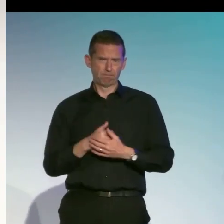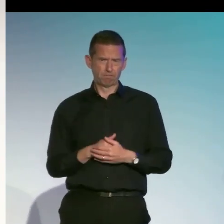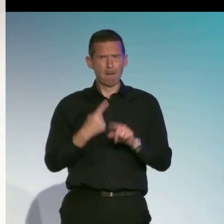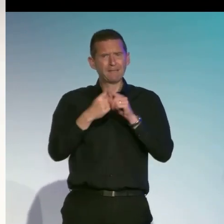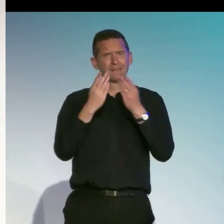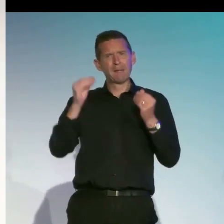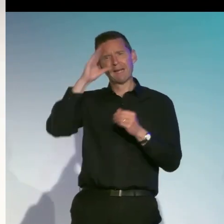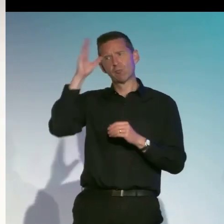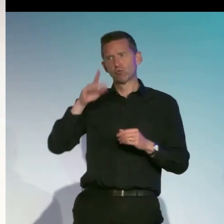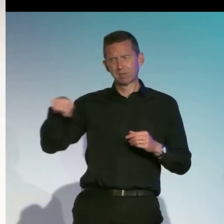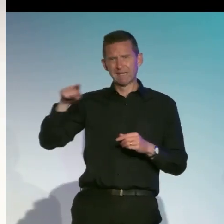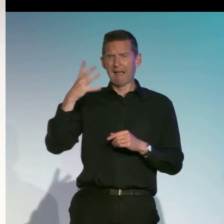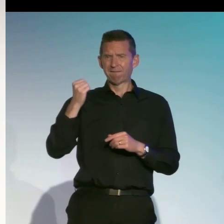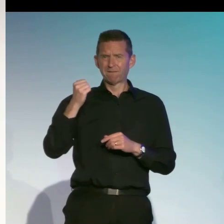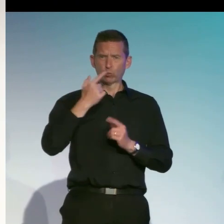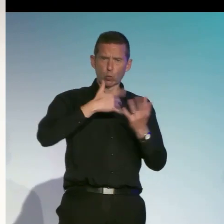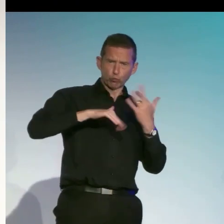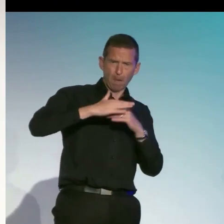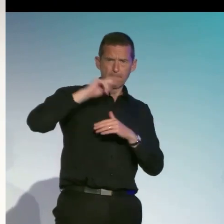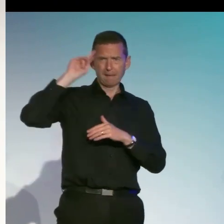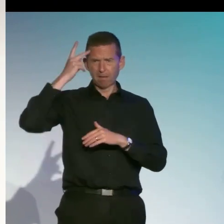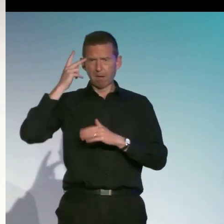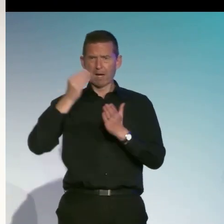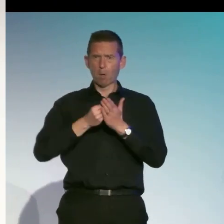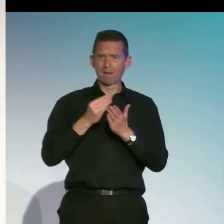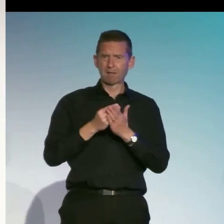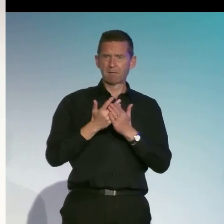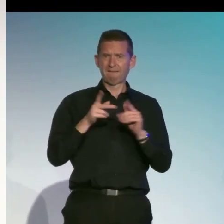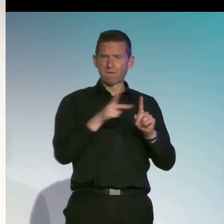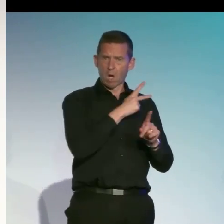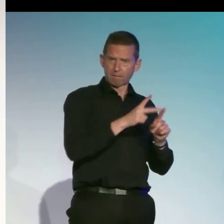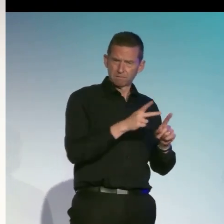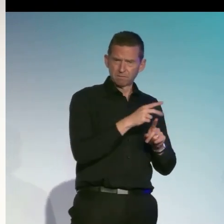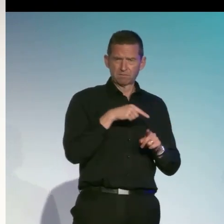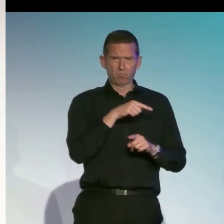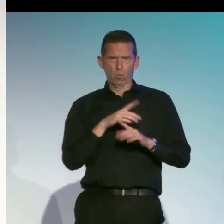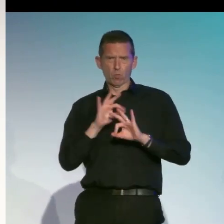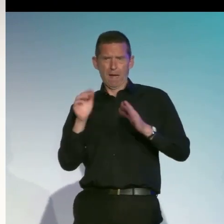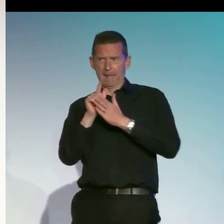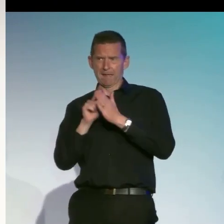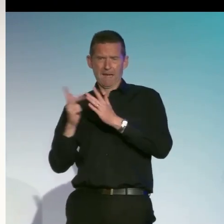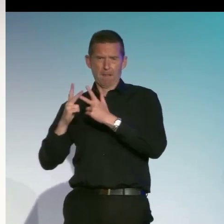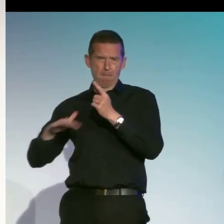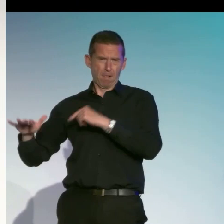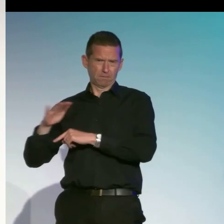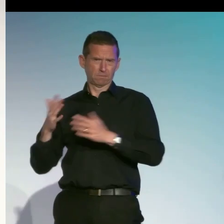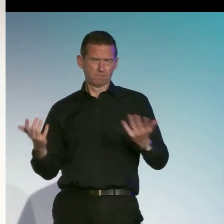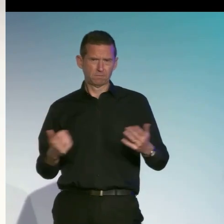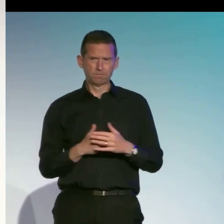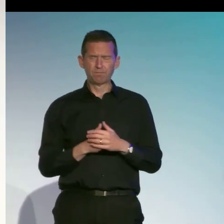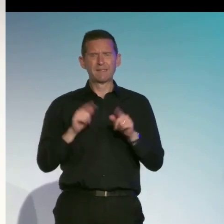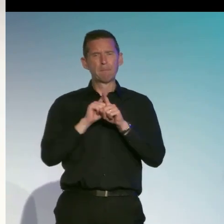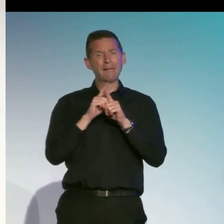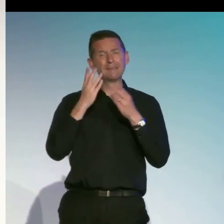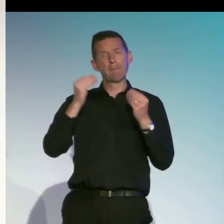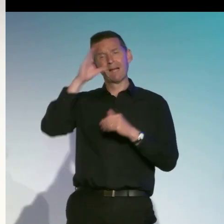social, political, and economic violence that may not necessarily be legal in many other parts of the world, including places that like to